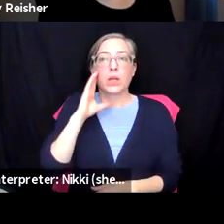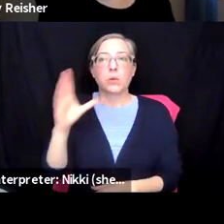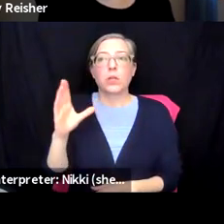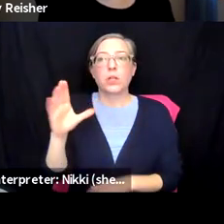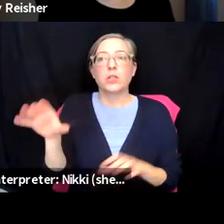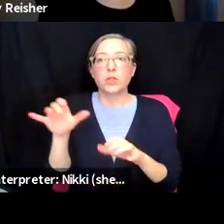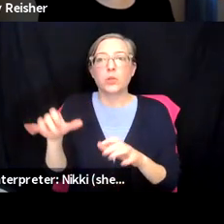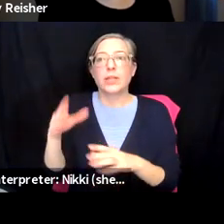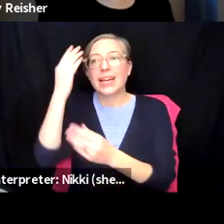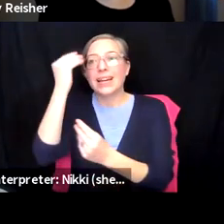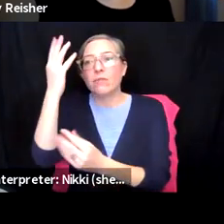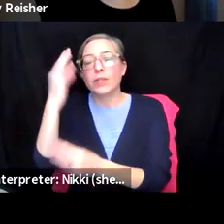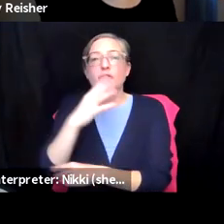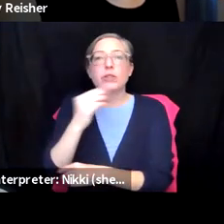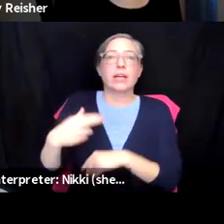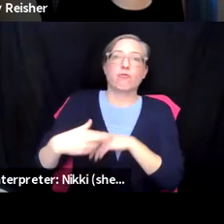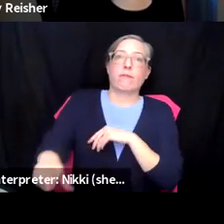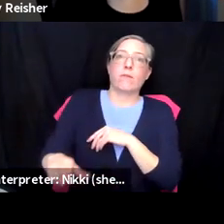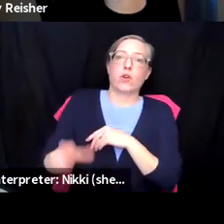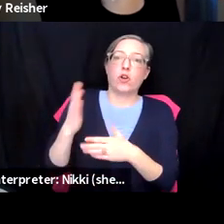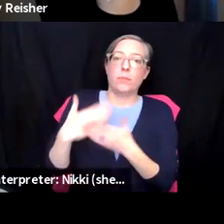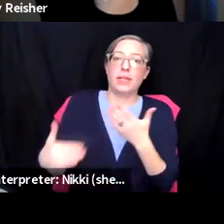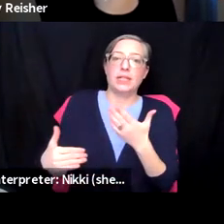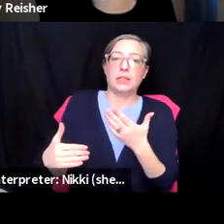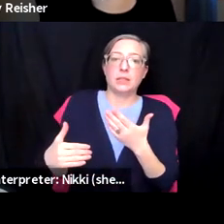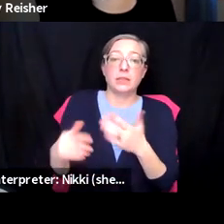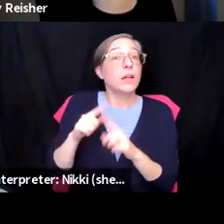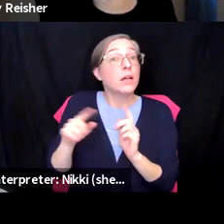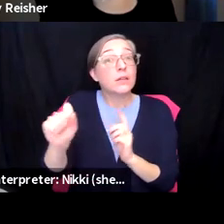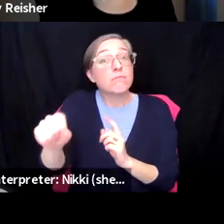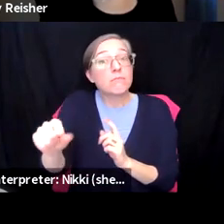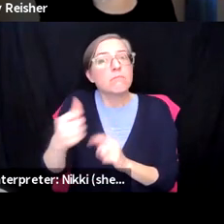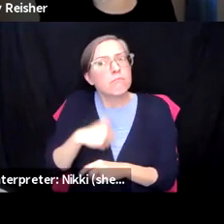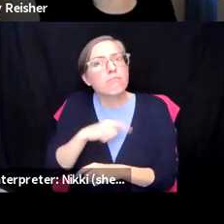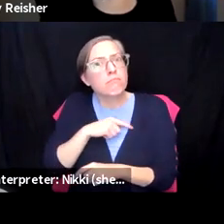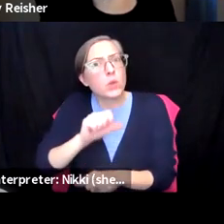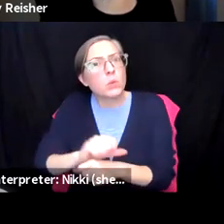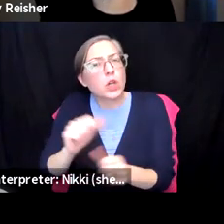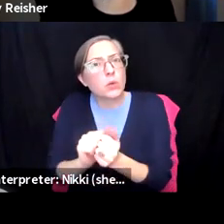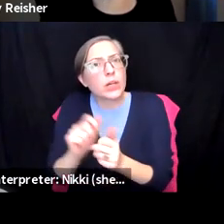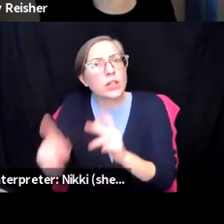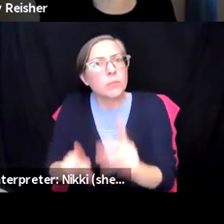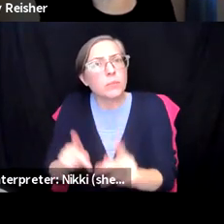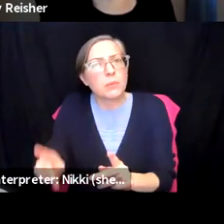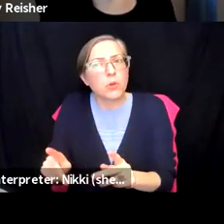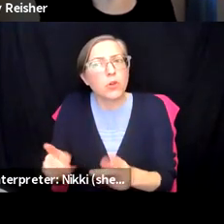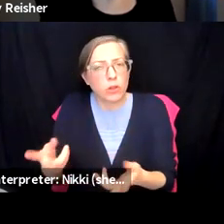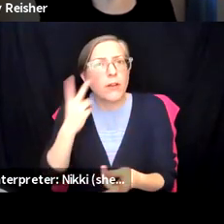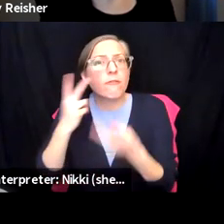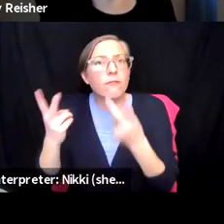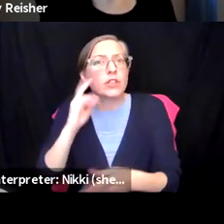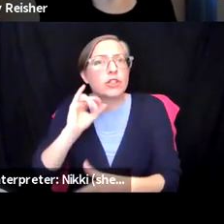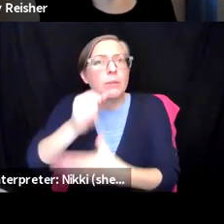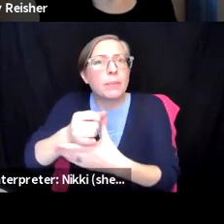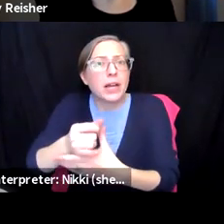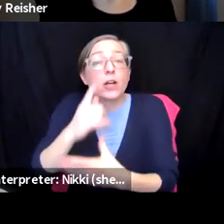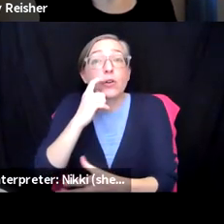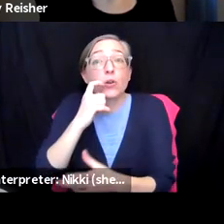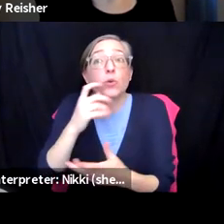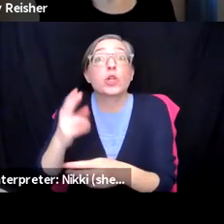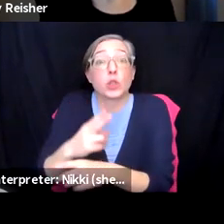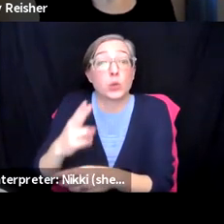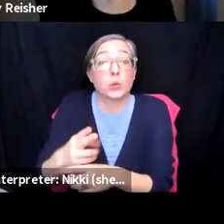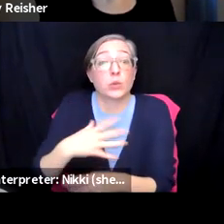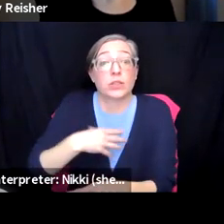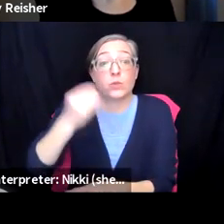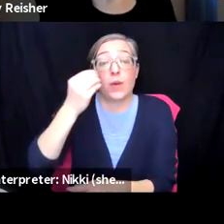them to somebody. But if it's to do, yes, we do work with people that are vision impaired that use the white cane and are helping them figure